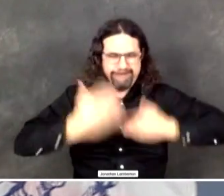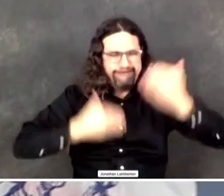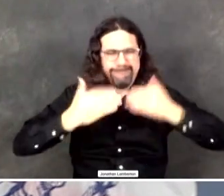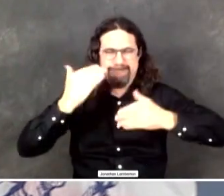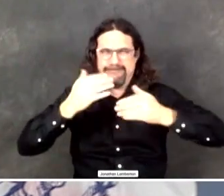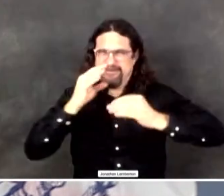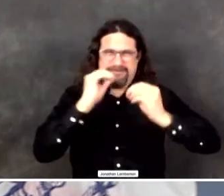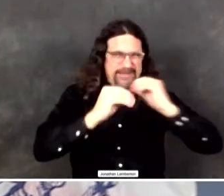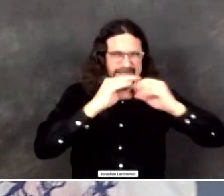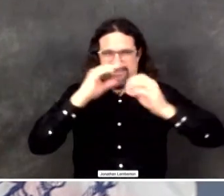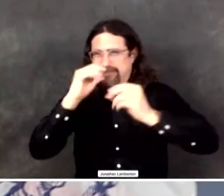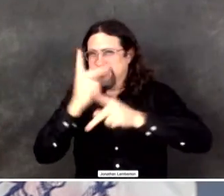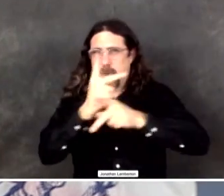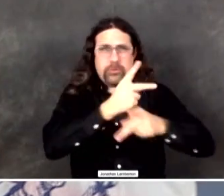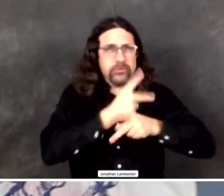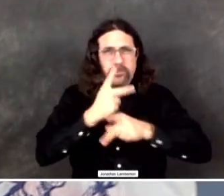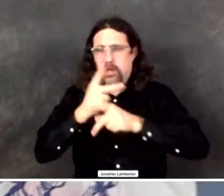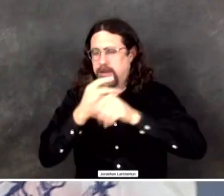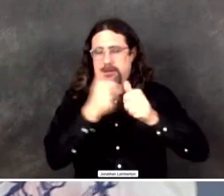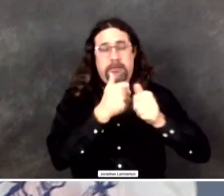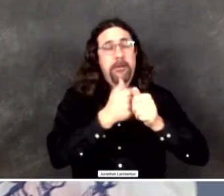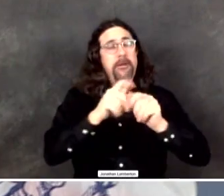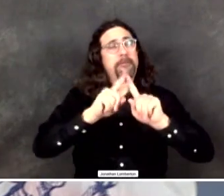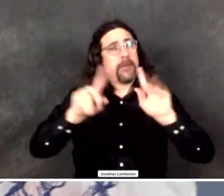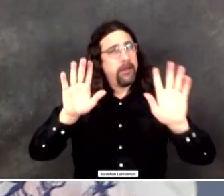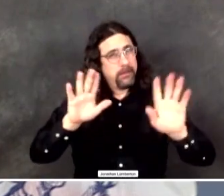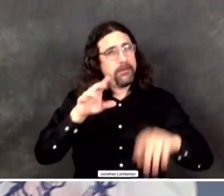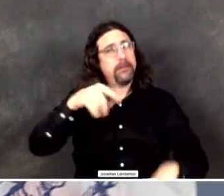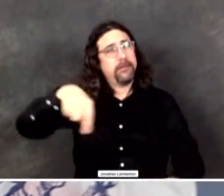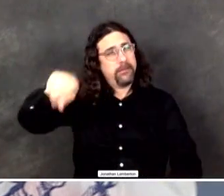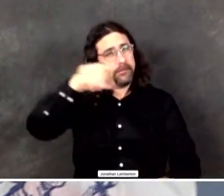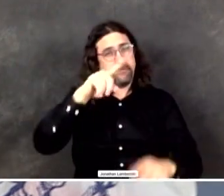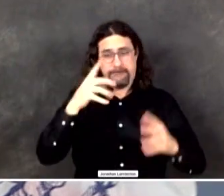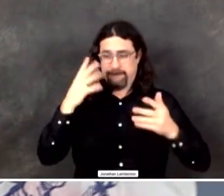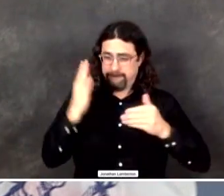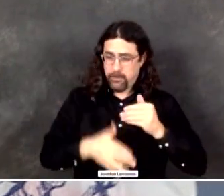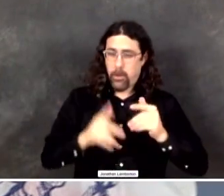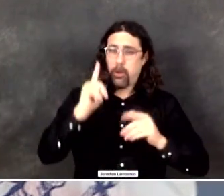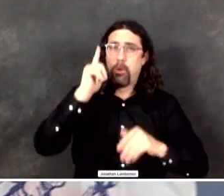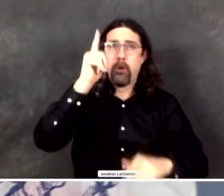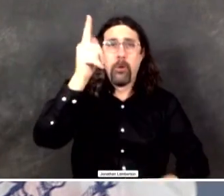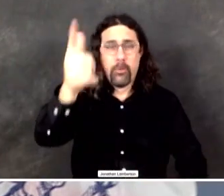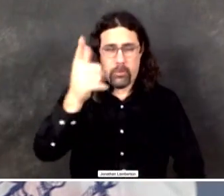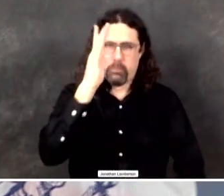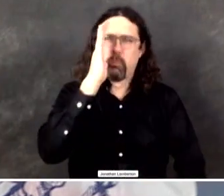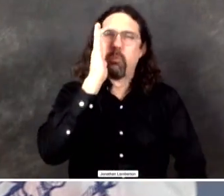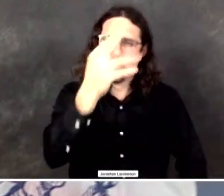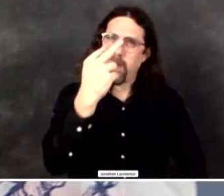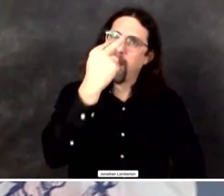crisis, managed to come back so strong and create a new reality online to support our kids.